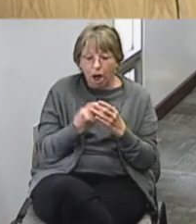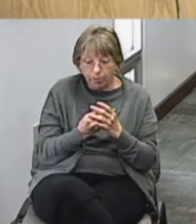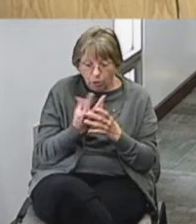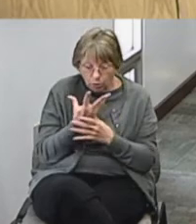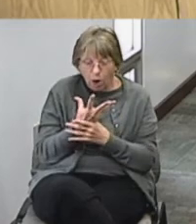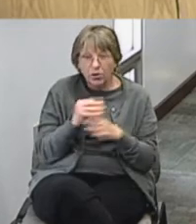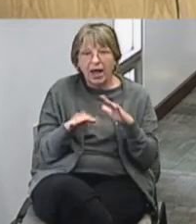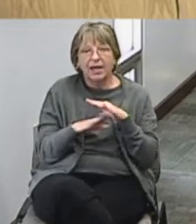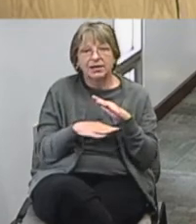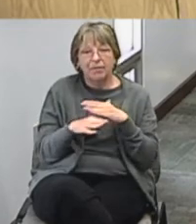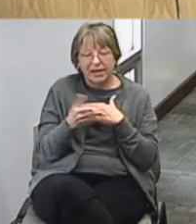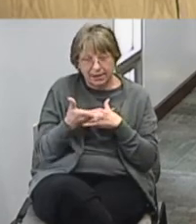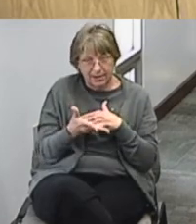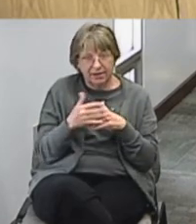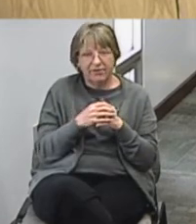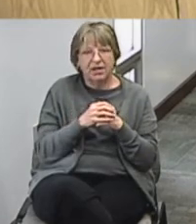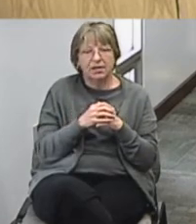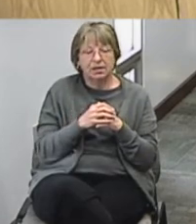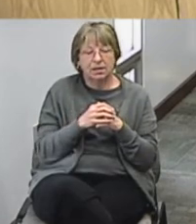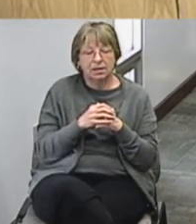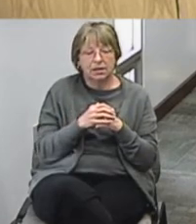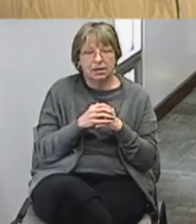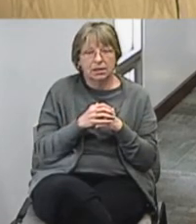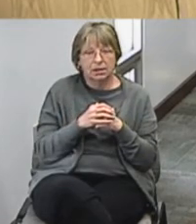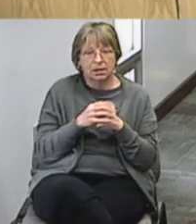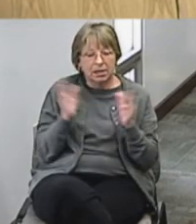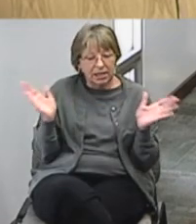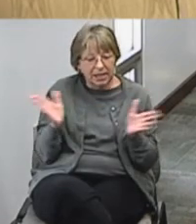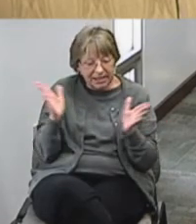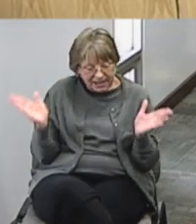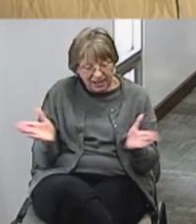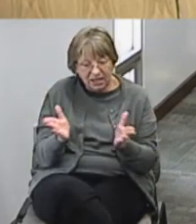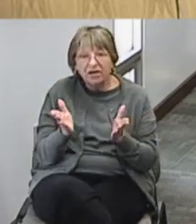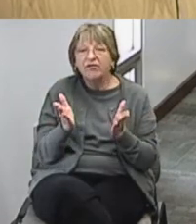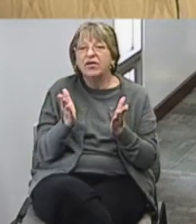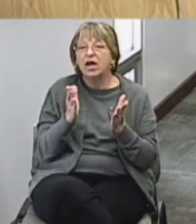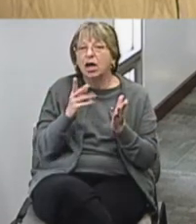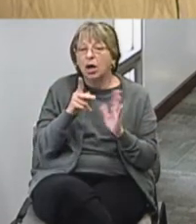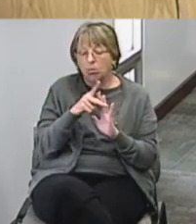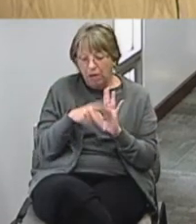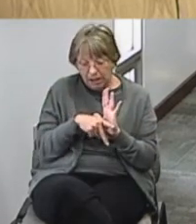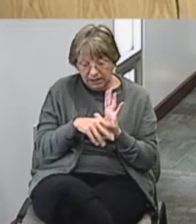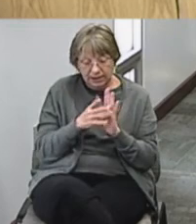basis for this incentive policy.